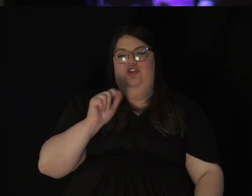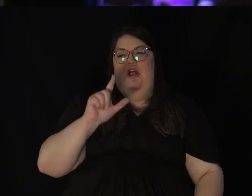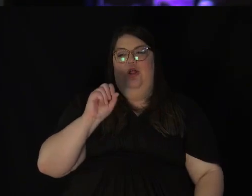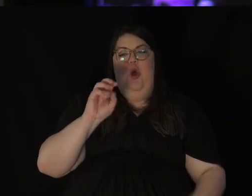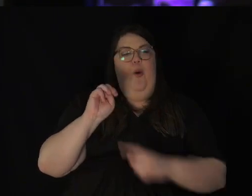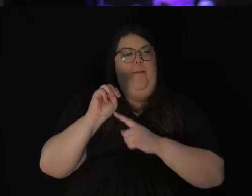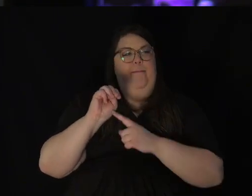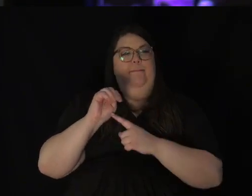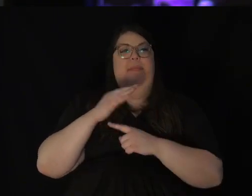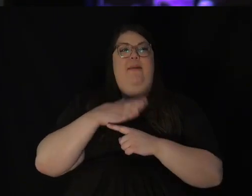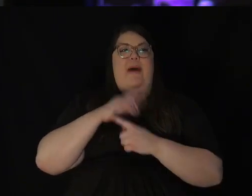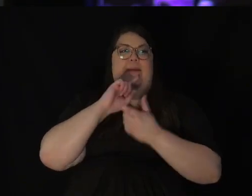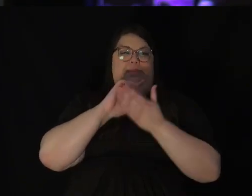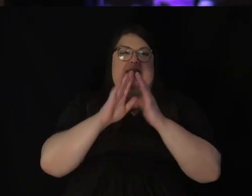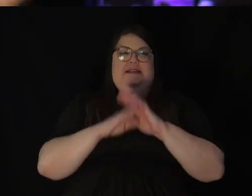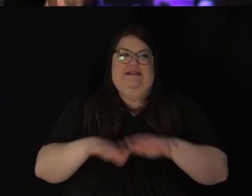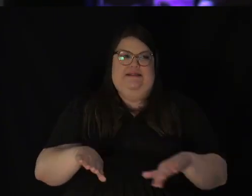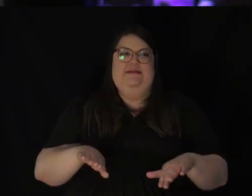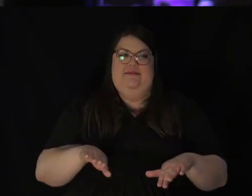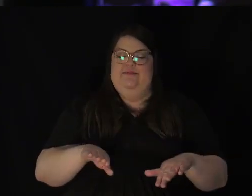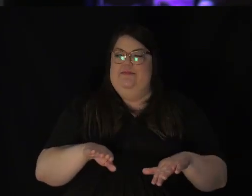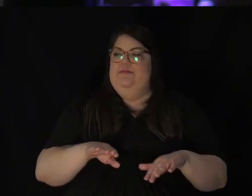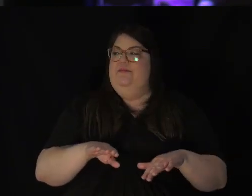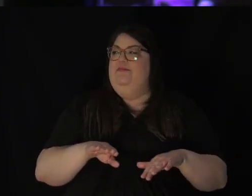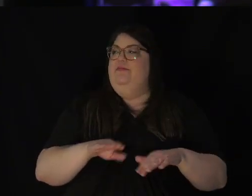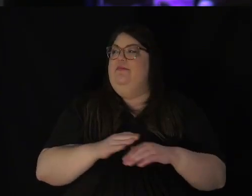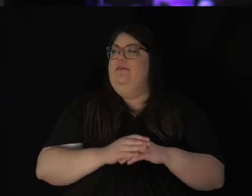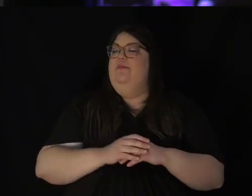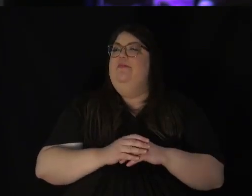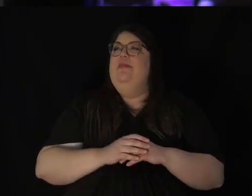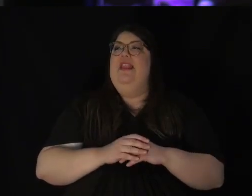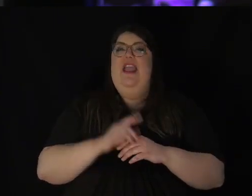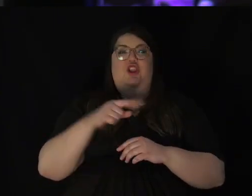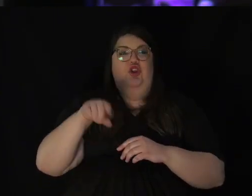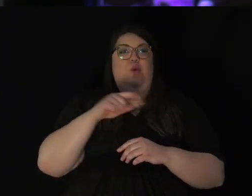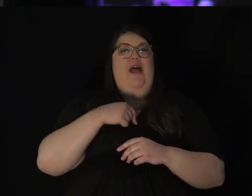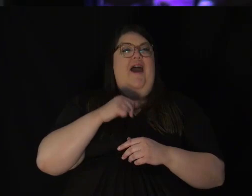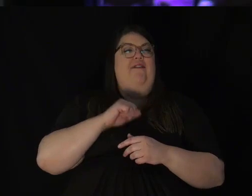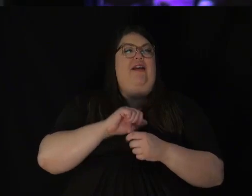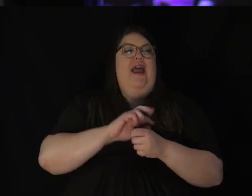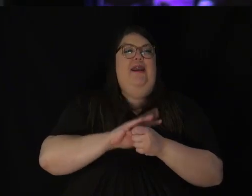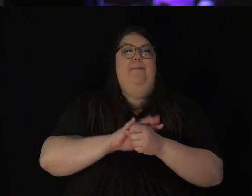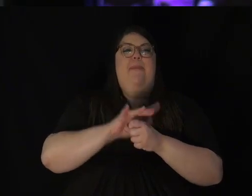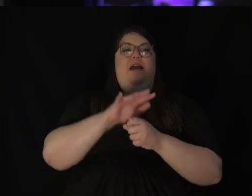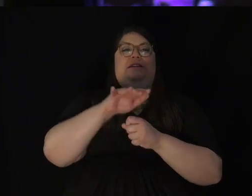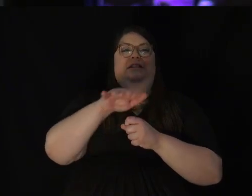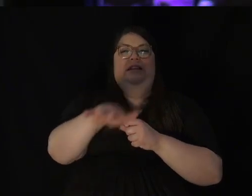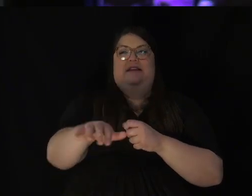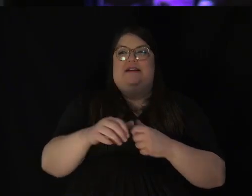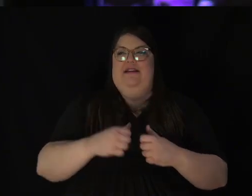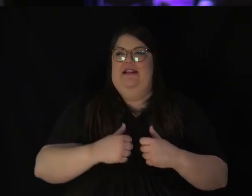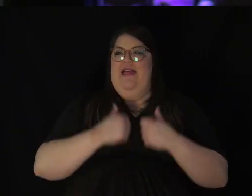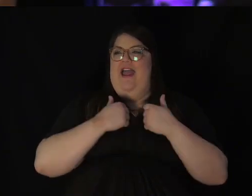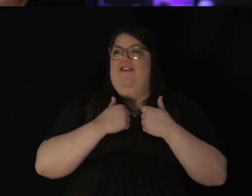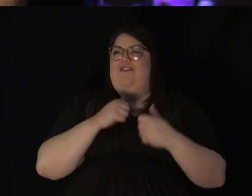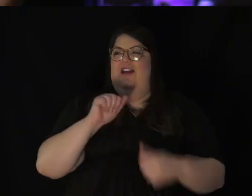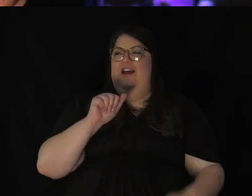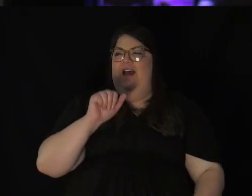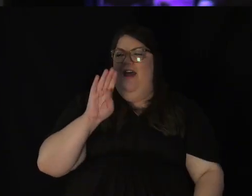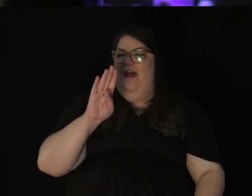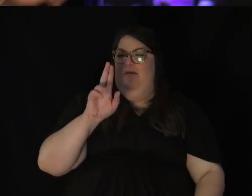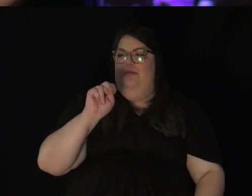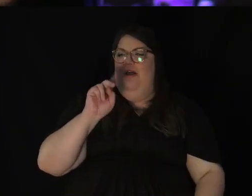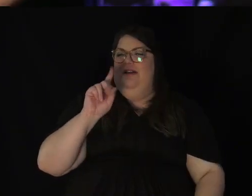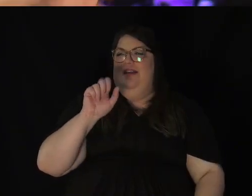peace. And we'll have an abundant life. This word abundant means